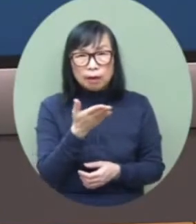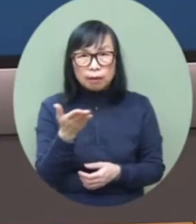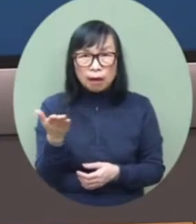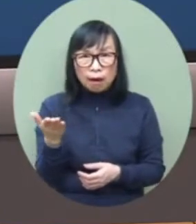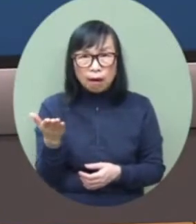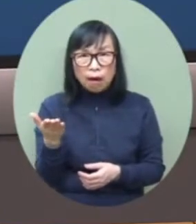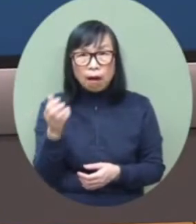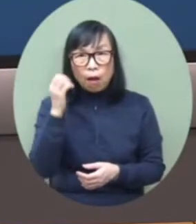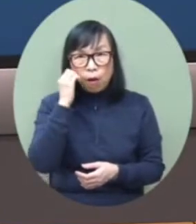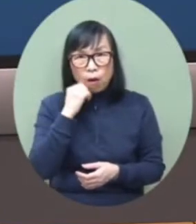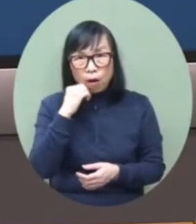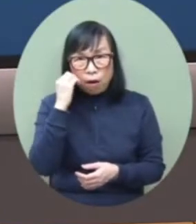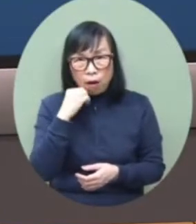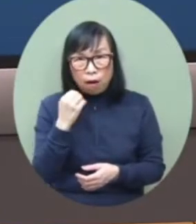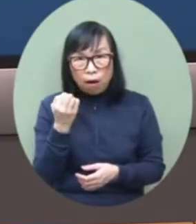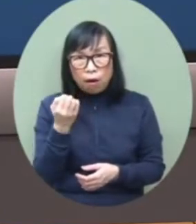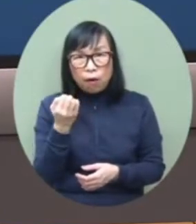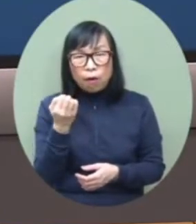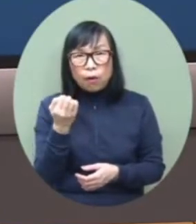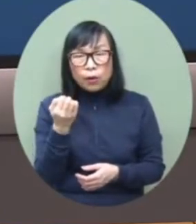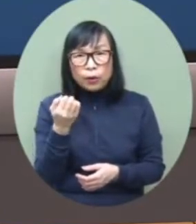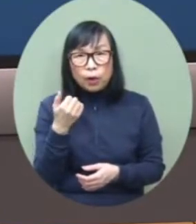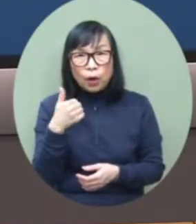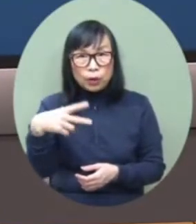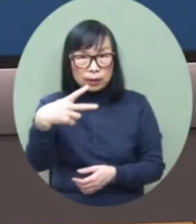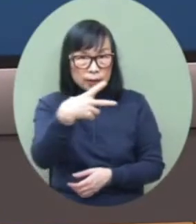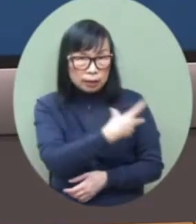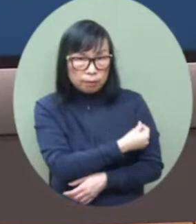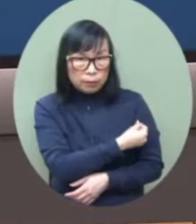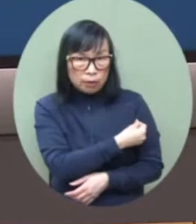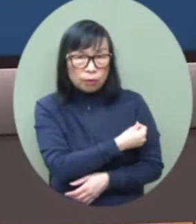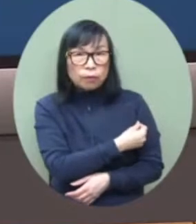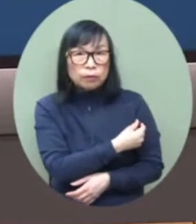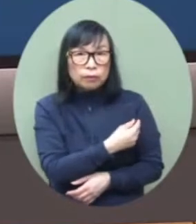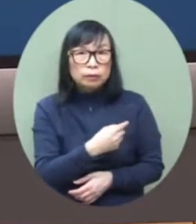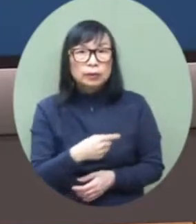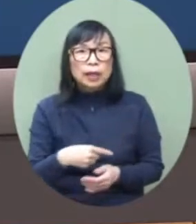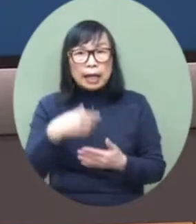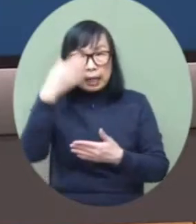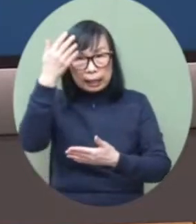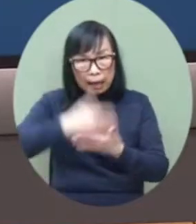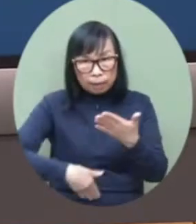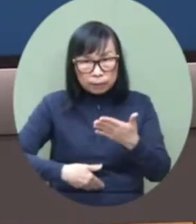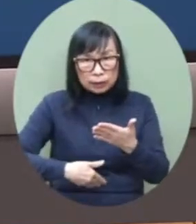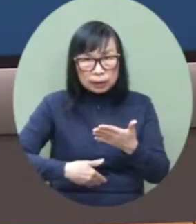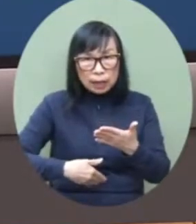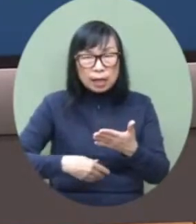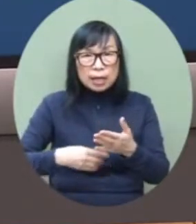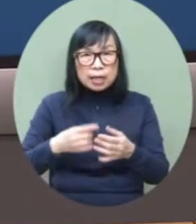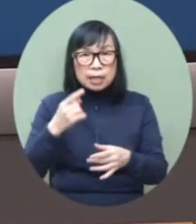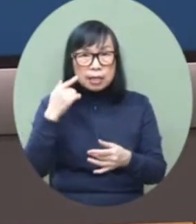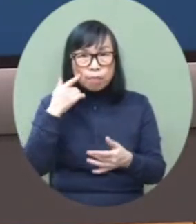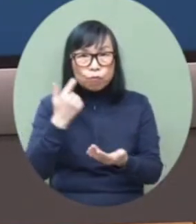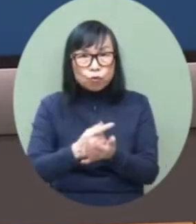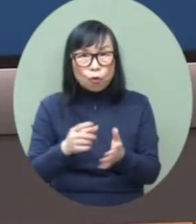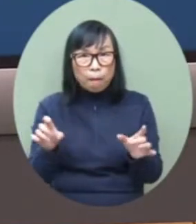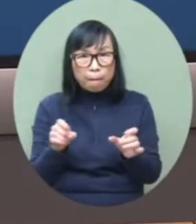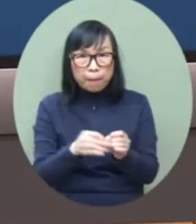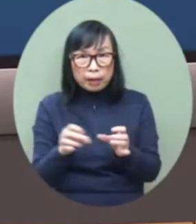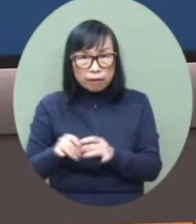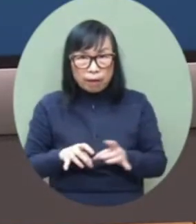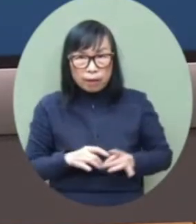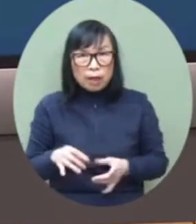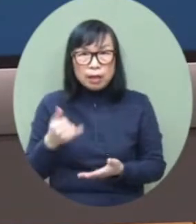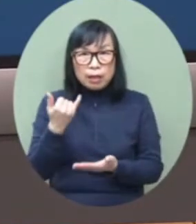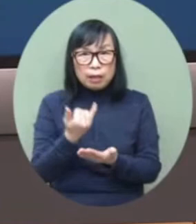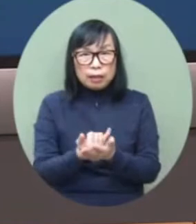we suggest that everybody, especially the elderly, get vaccinated. They can reduce